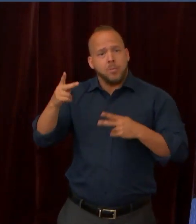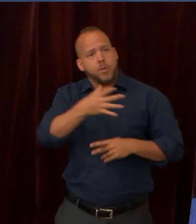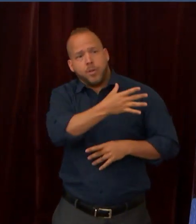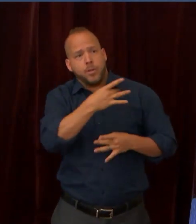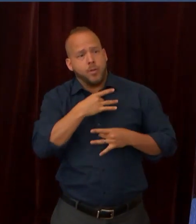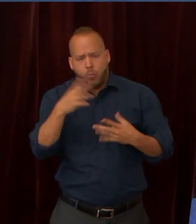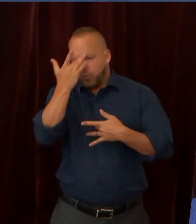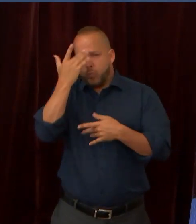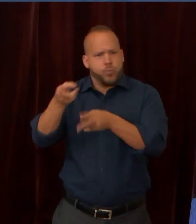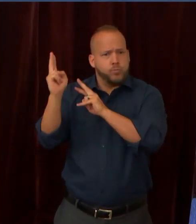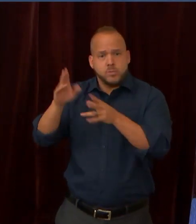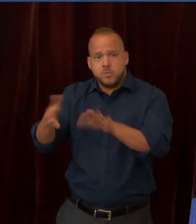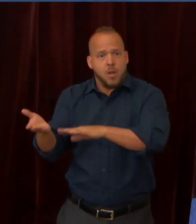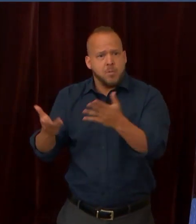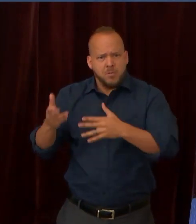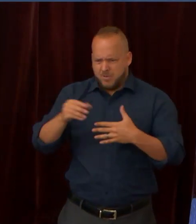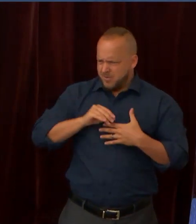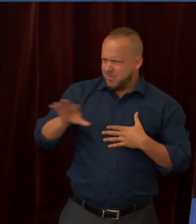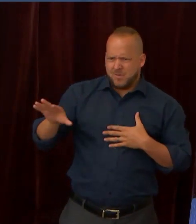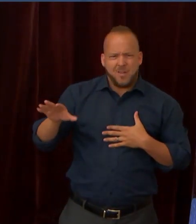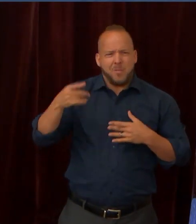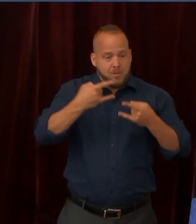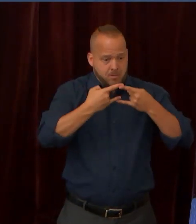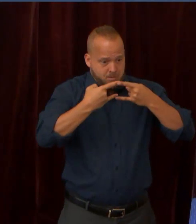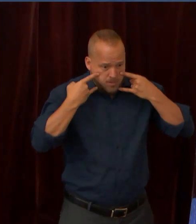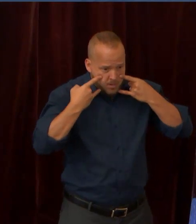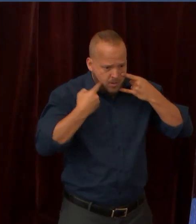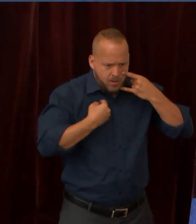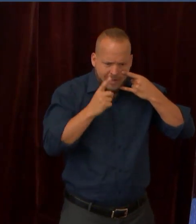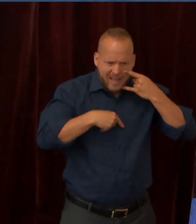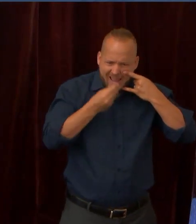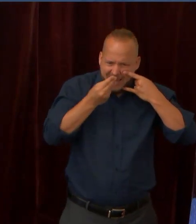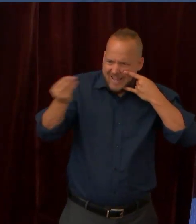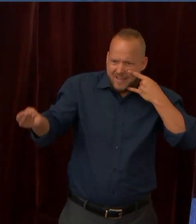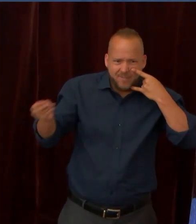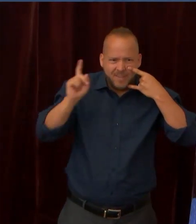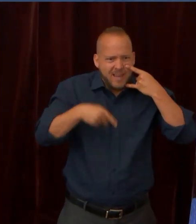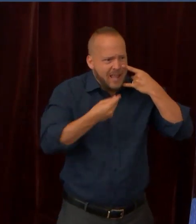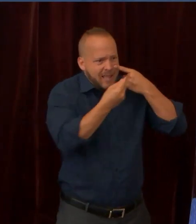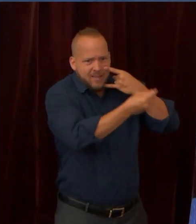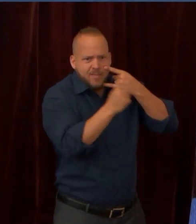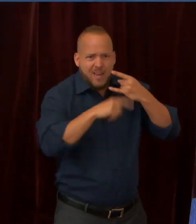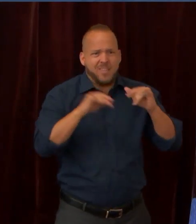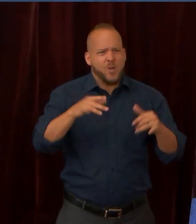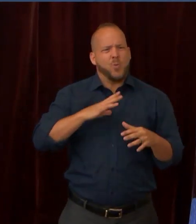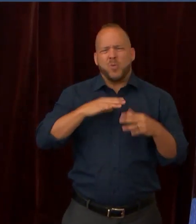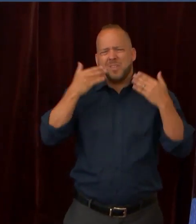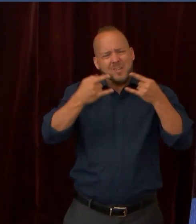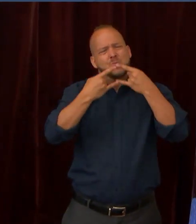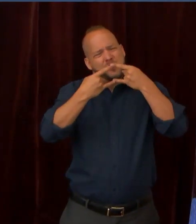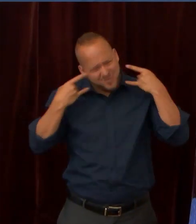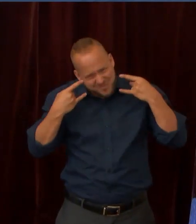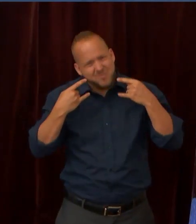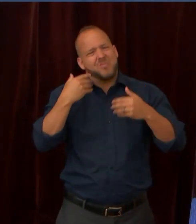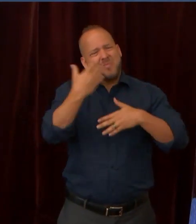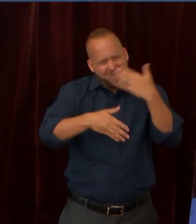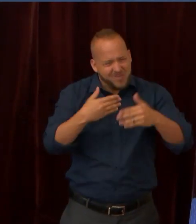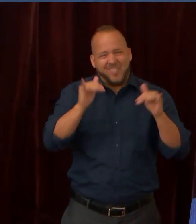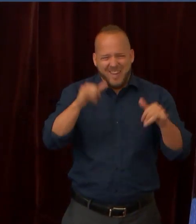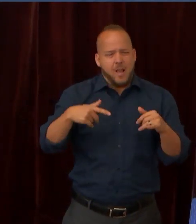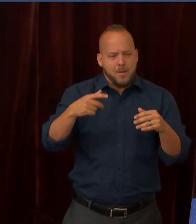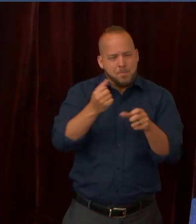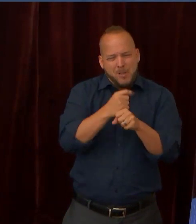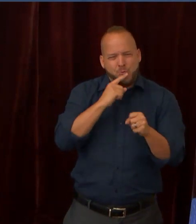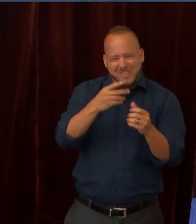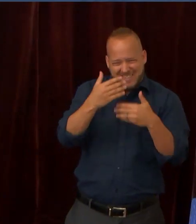new weapons will be effective and allow us to move forward to phase 2 in some of the counties that are not quite there yet.